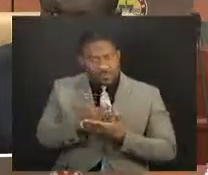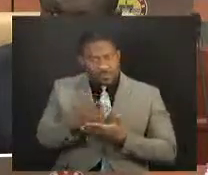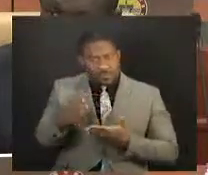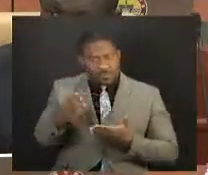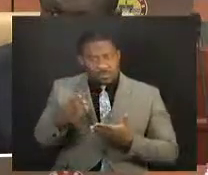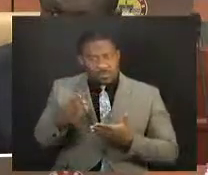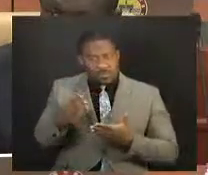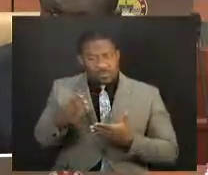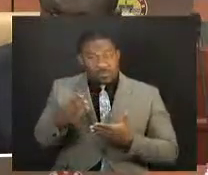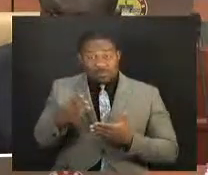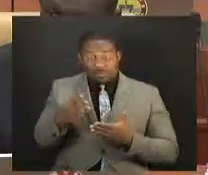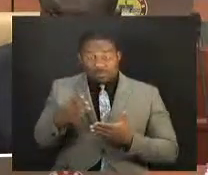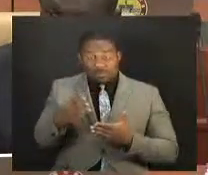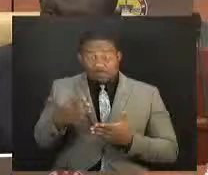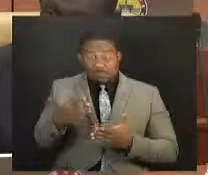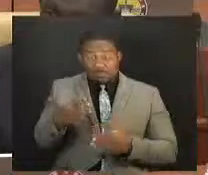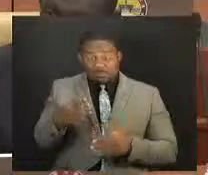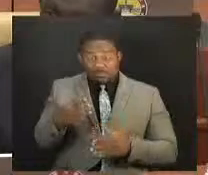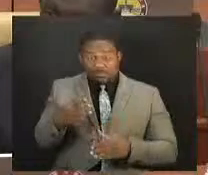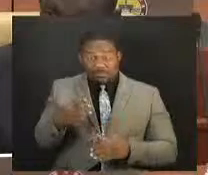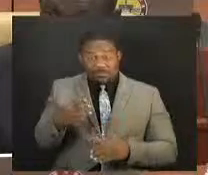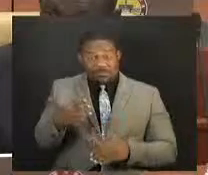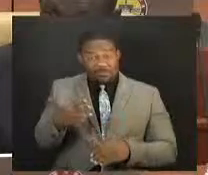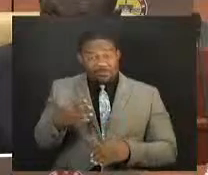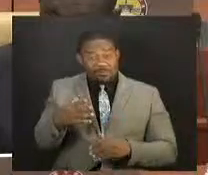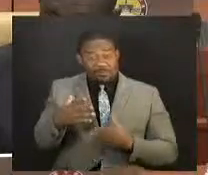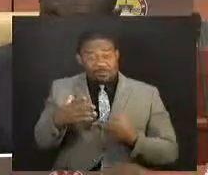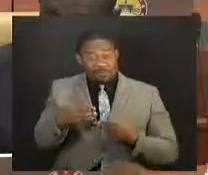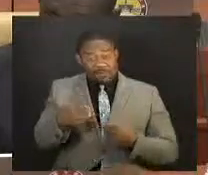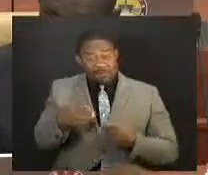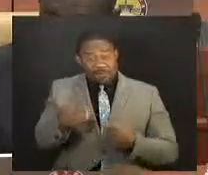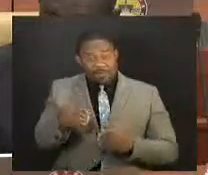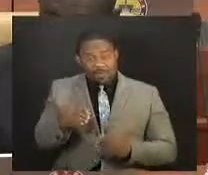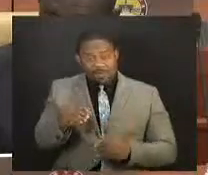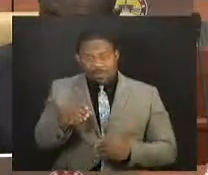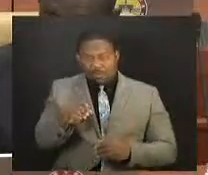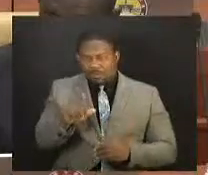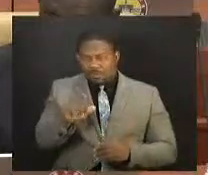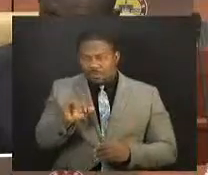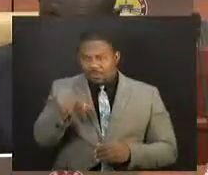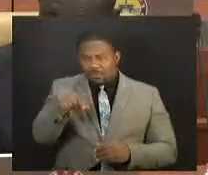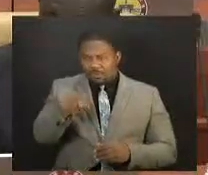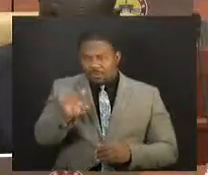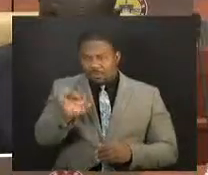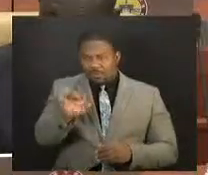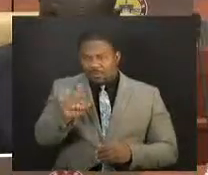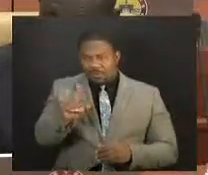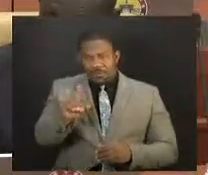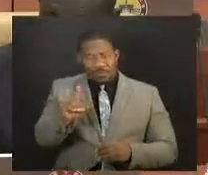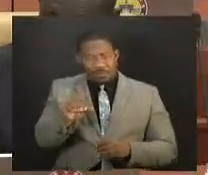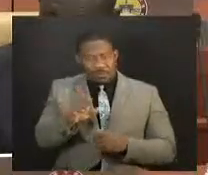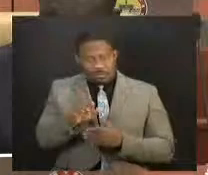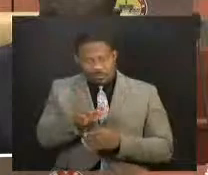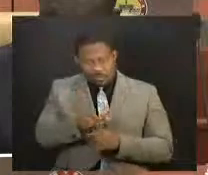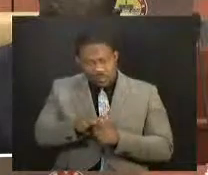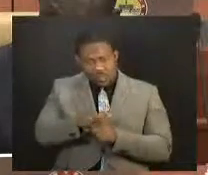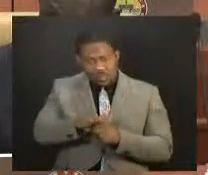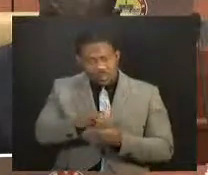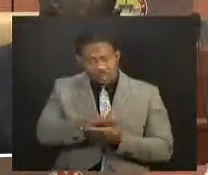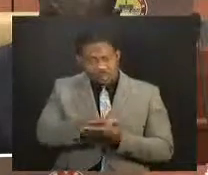liquid treatment in a building in Ghana, the first of its kind. We are